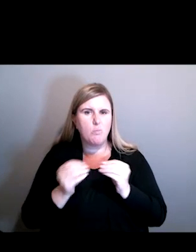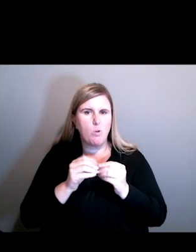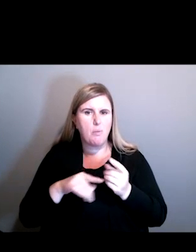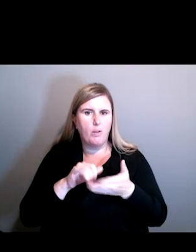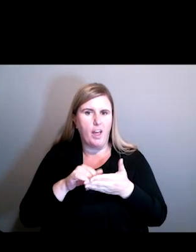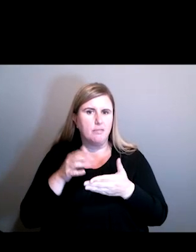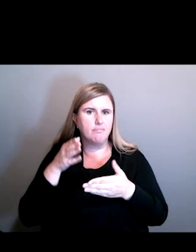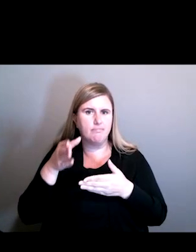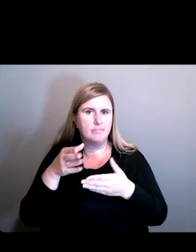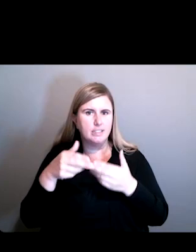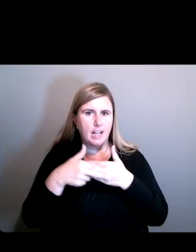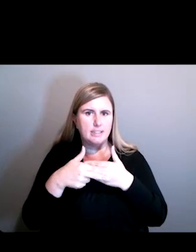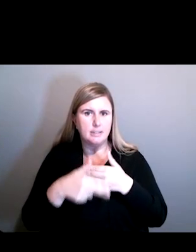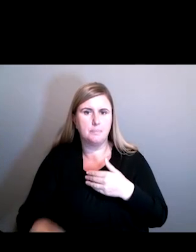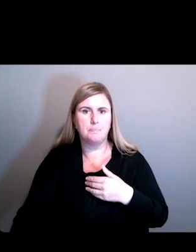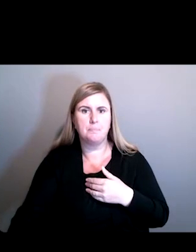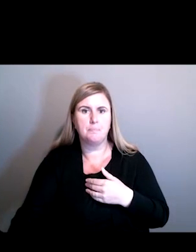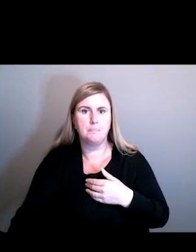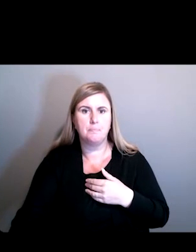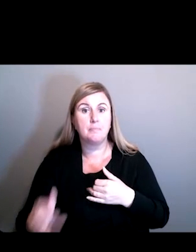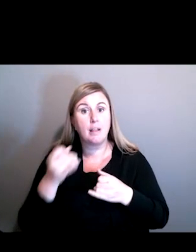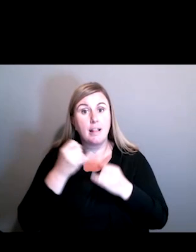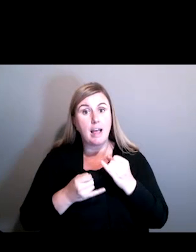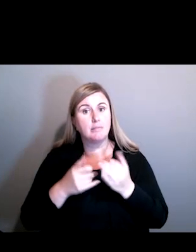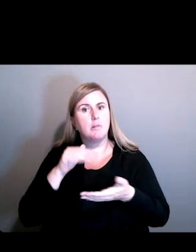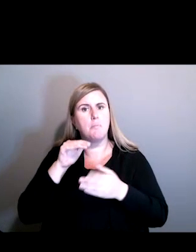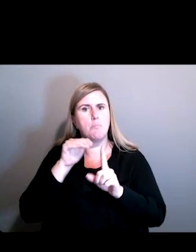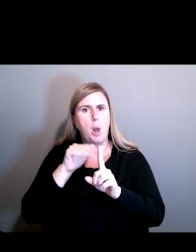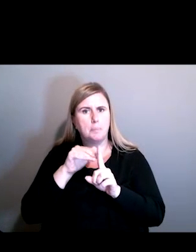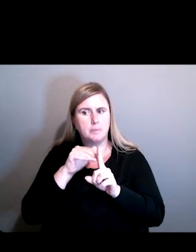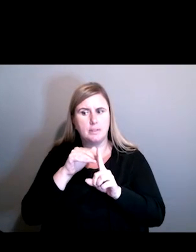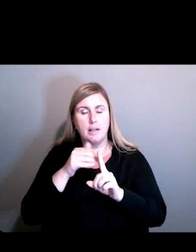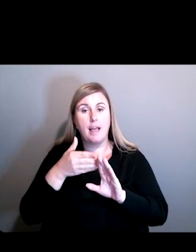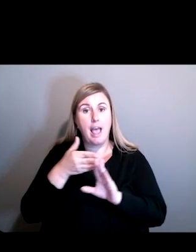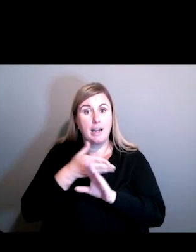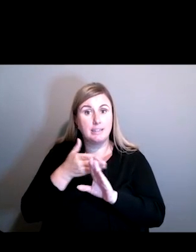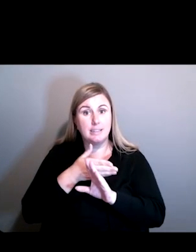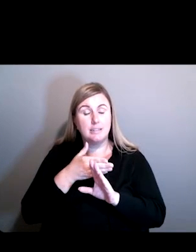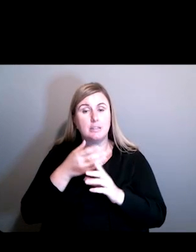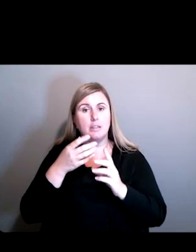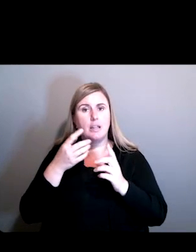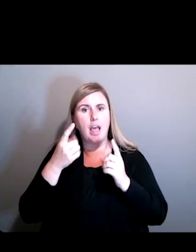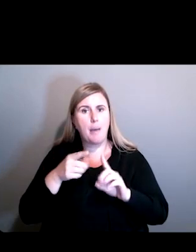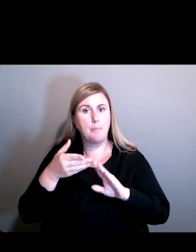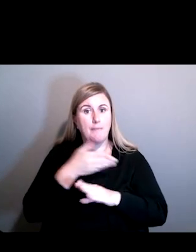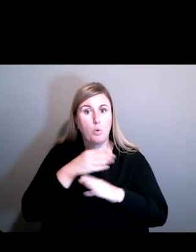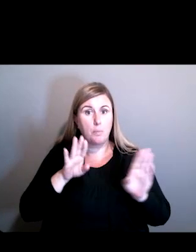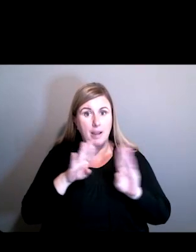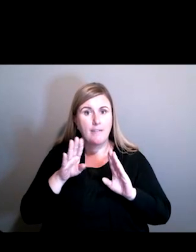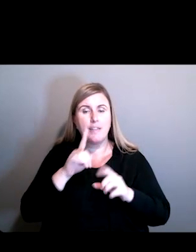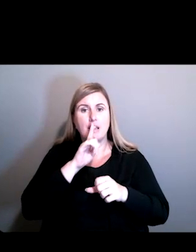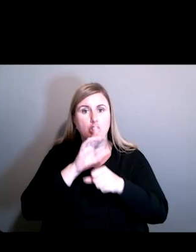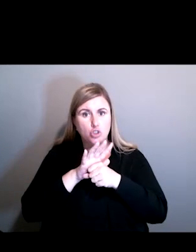again, I'm going to talk more about that in the upcoming slides. And last, prompts are antecedents, things that occur before